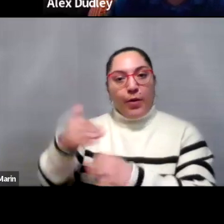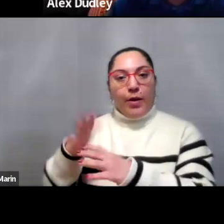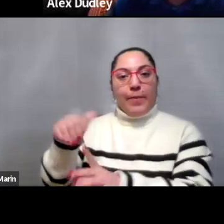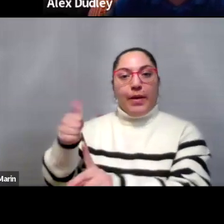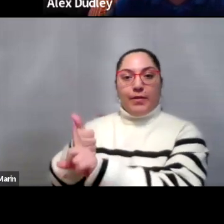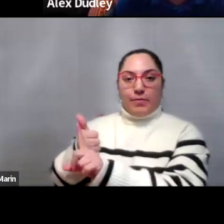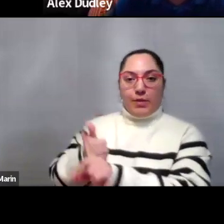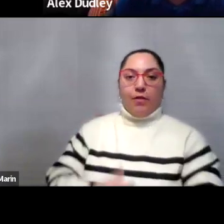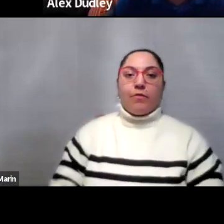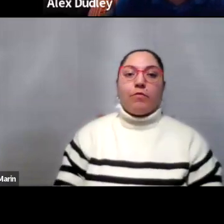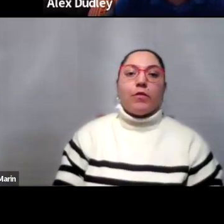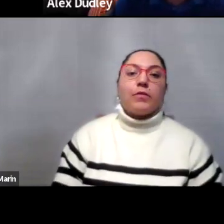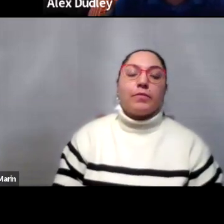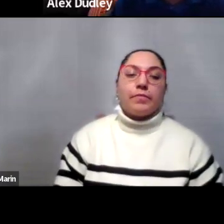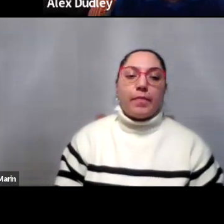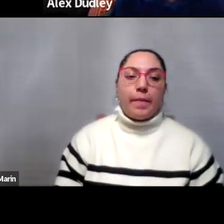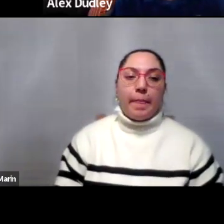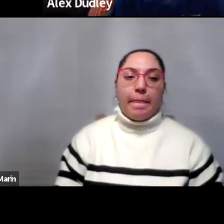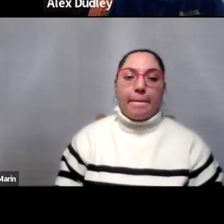Next slide, please.